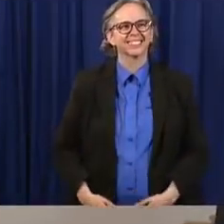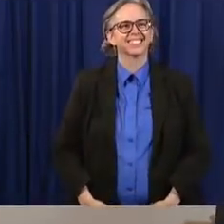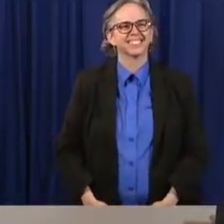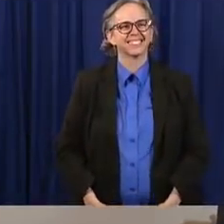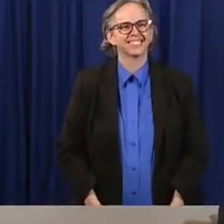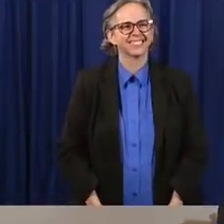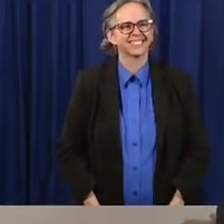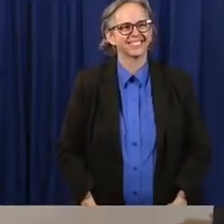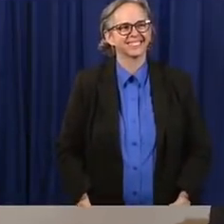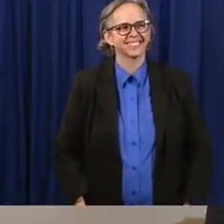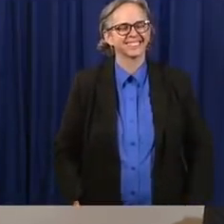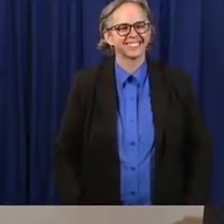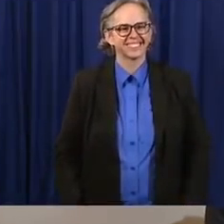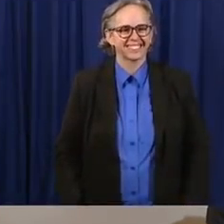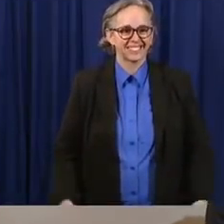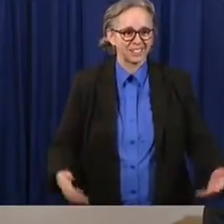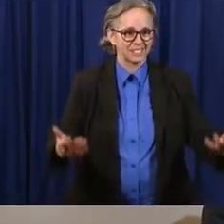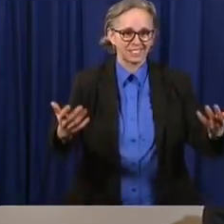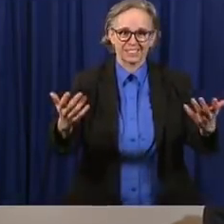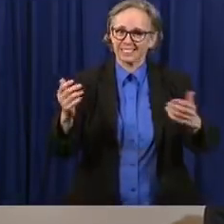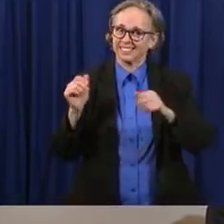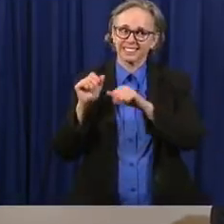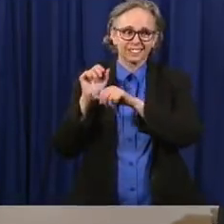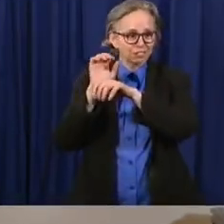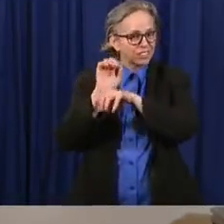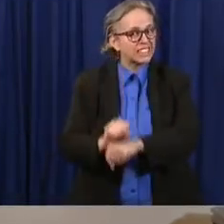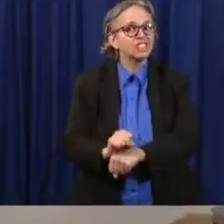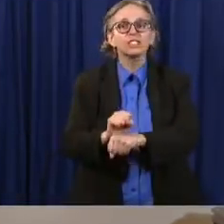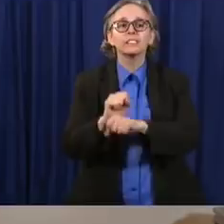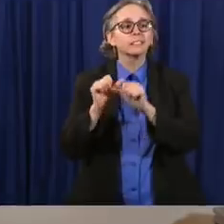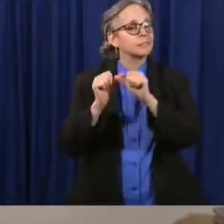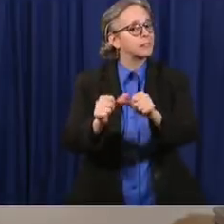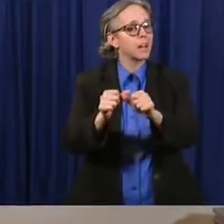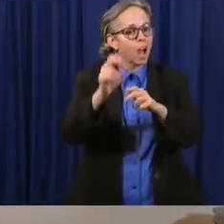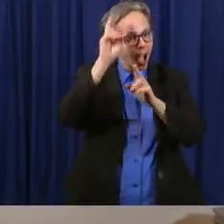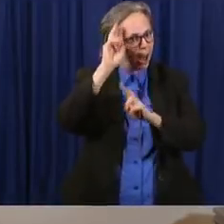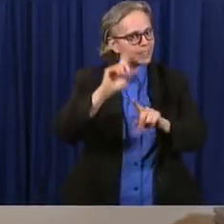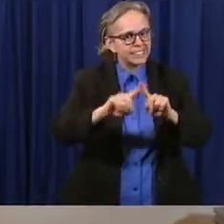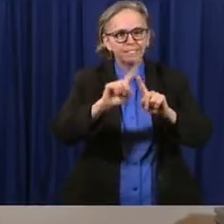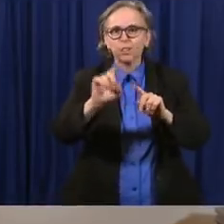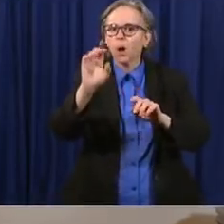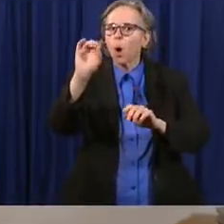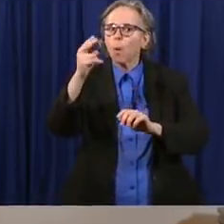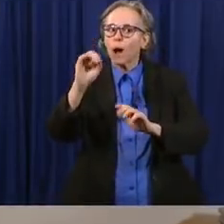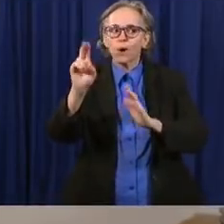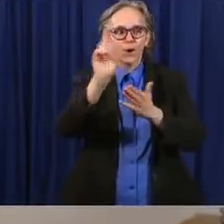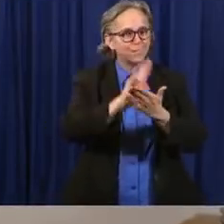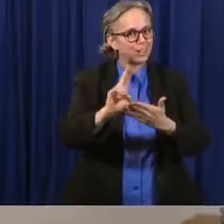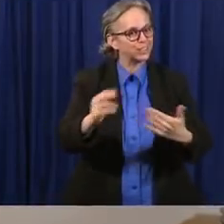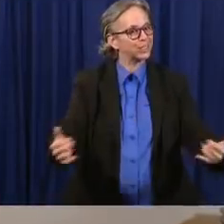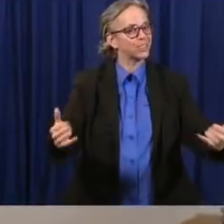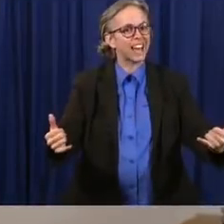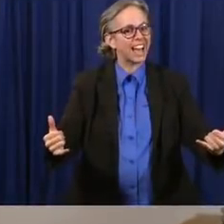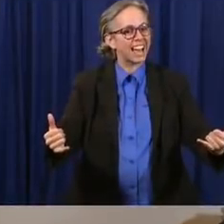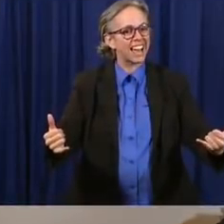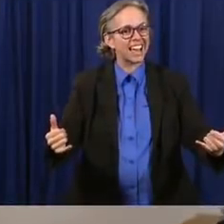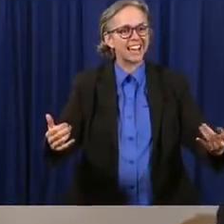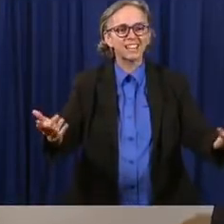Continue our tradition of honoring Ohio universities. I have the University of